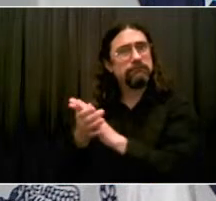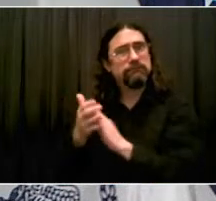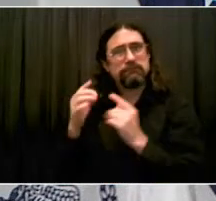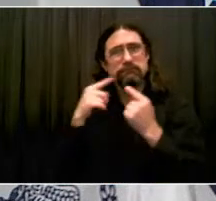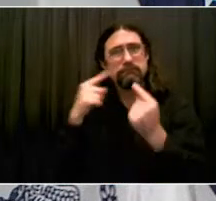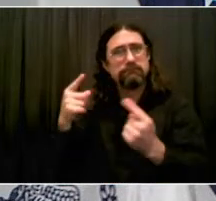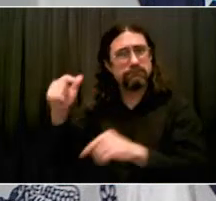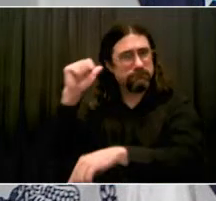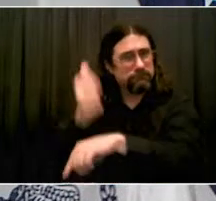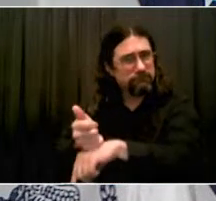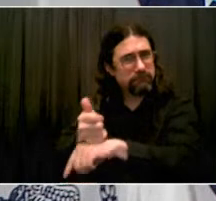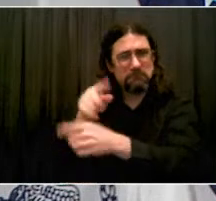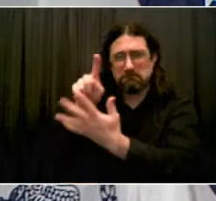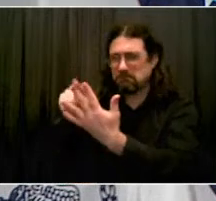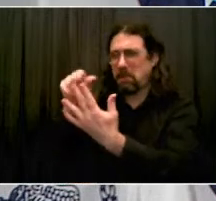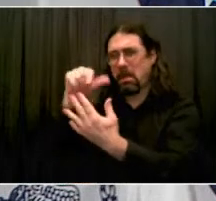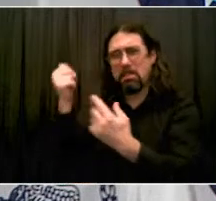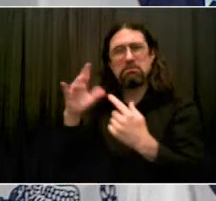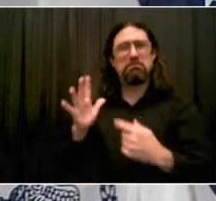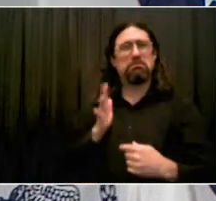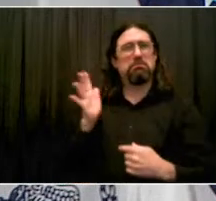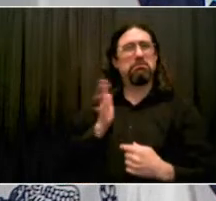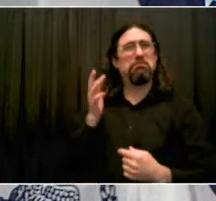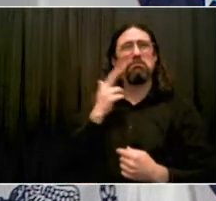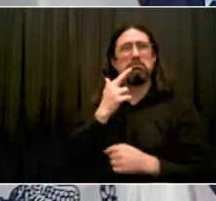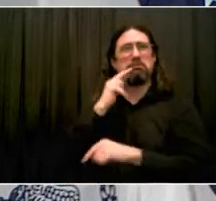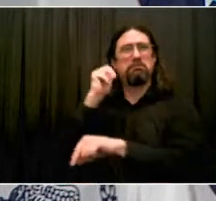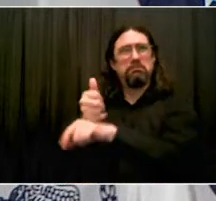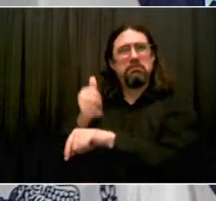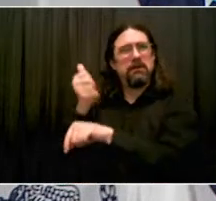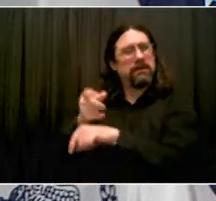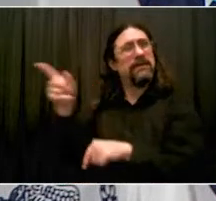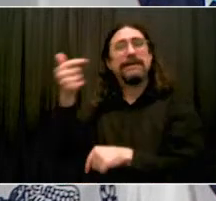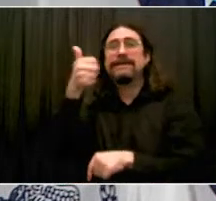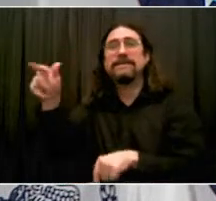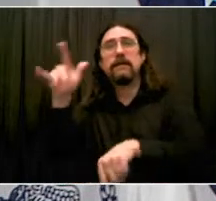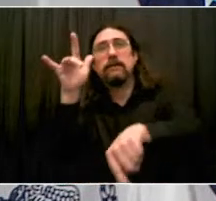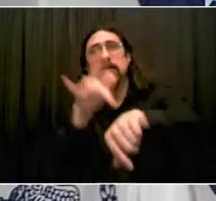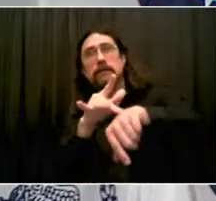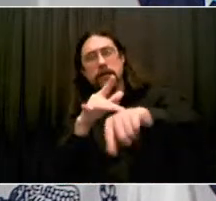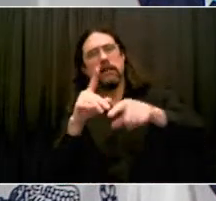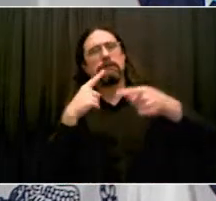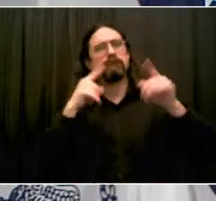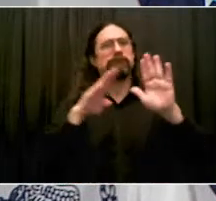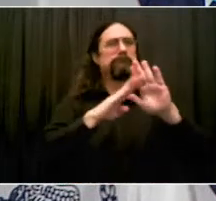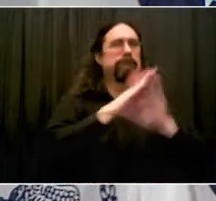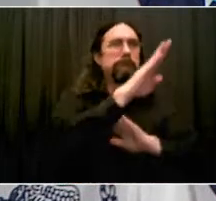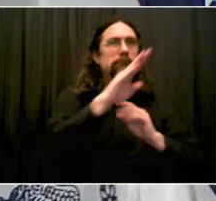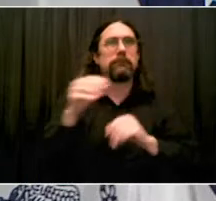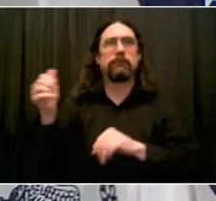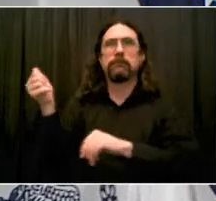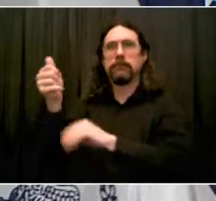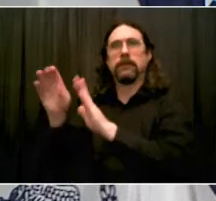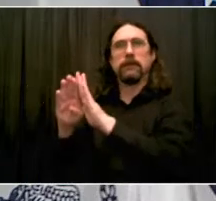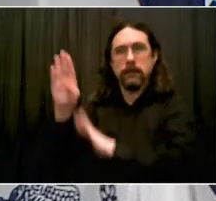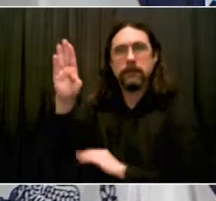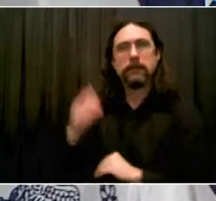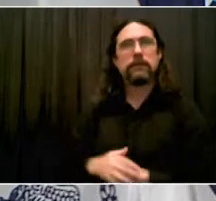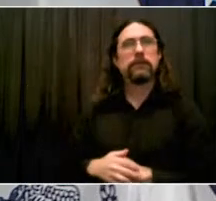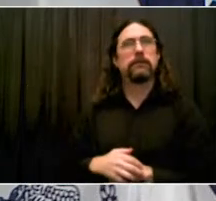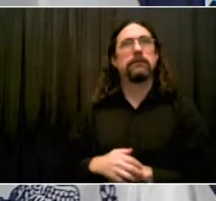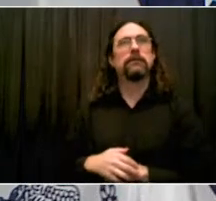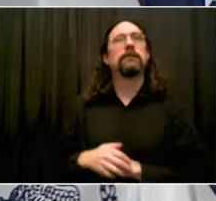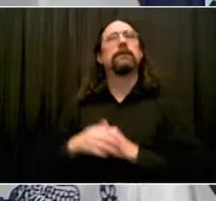so happy to announce that Danny Meyer will be the new chair for the New York City Economic Development Corporation Board.